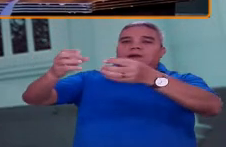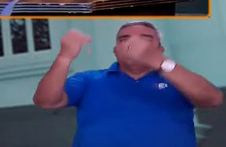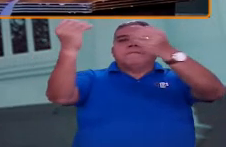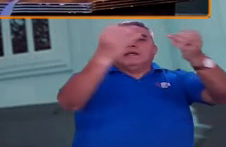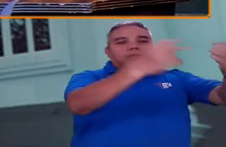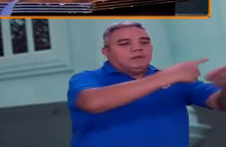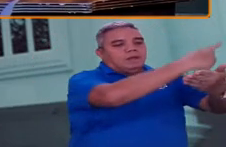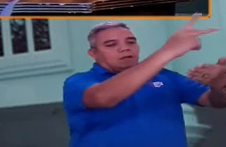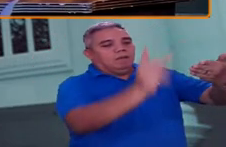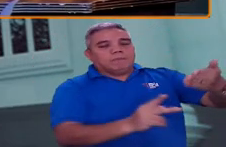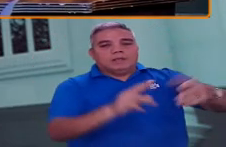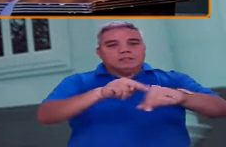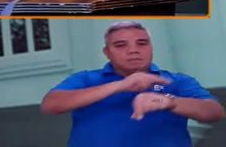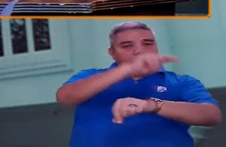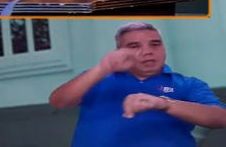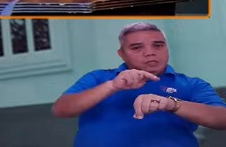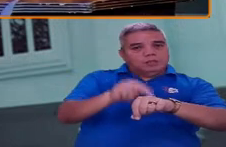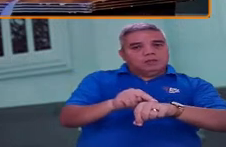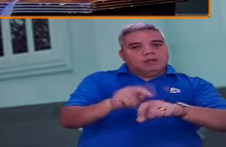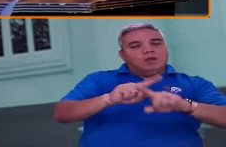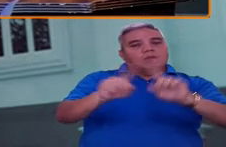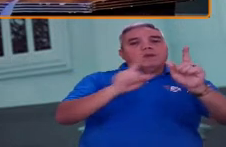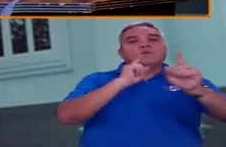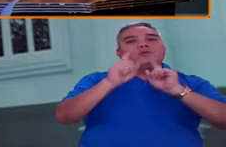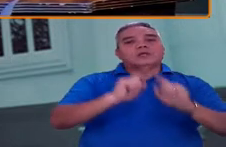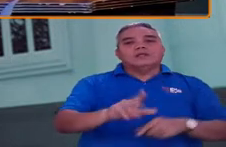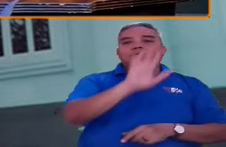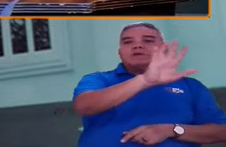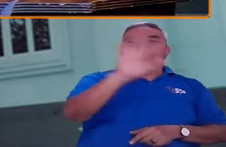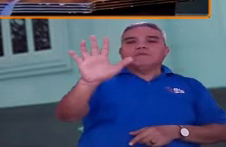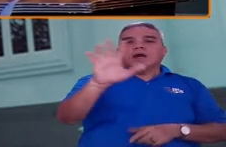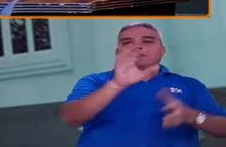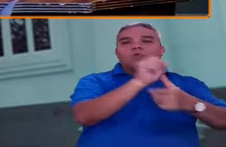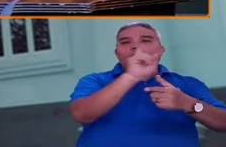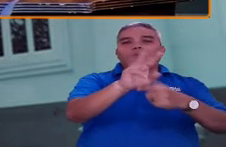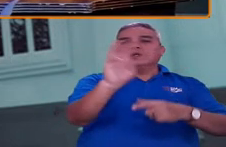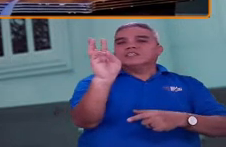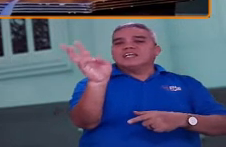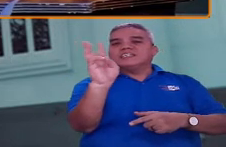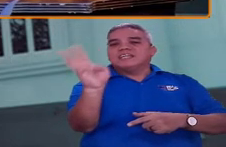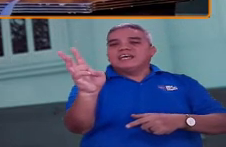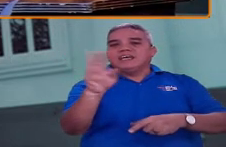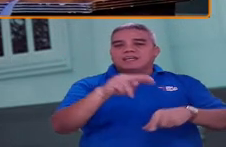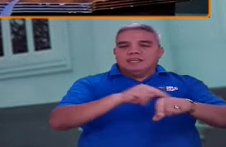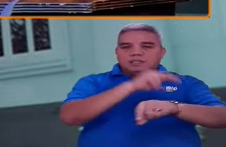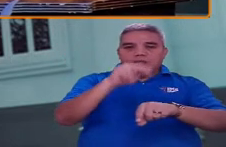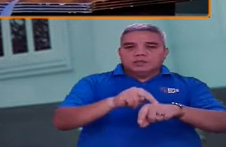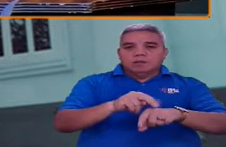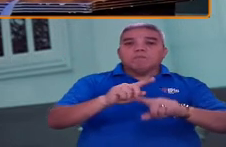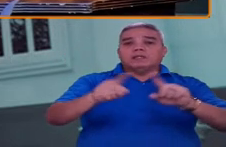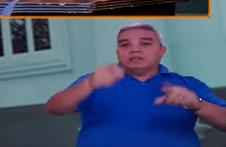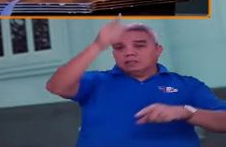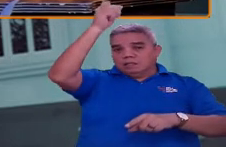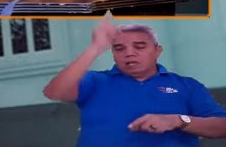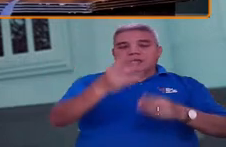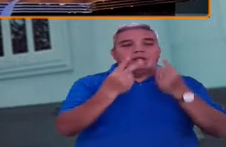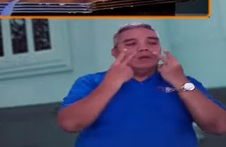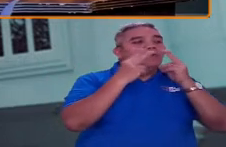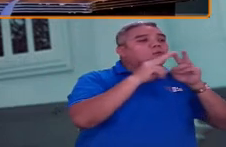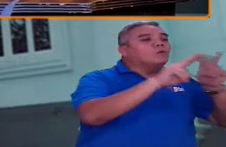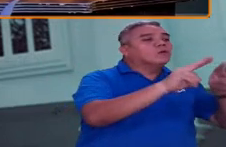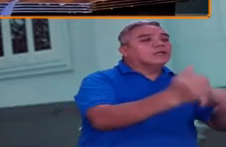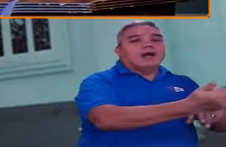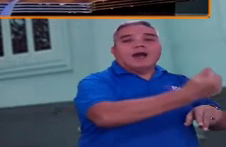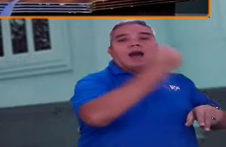many parts of the nations. We're only covering about 55 or 60 nations. And God is still looking